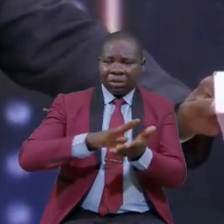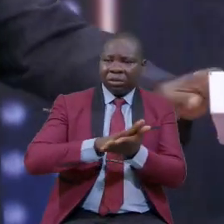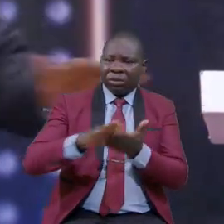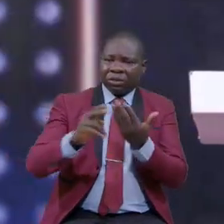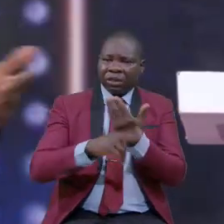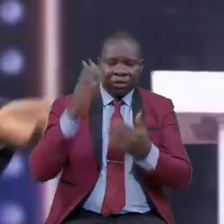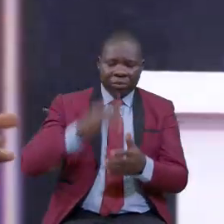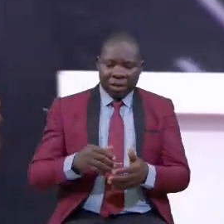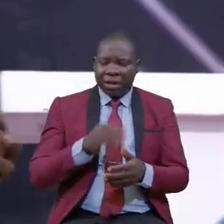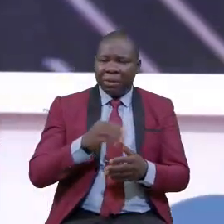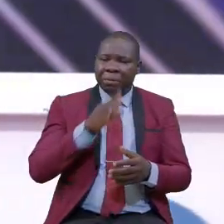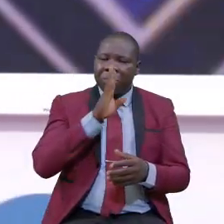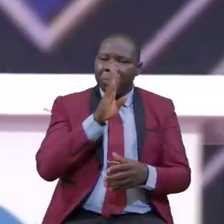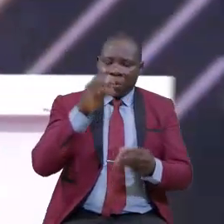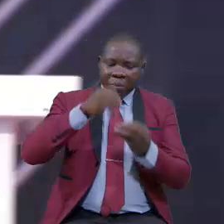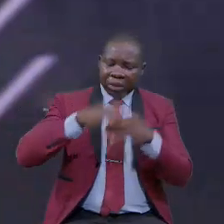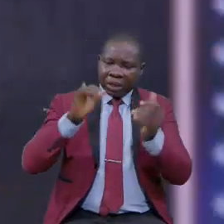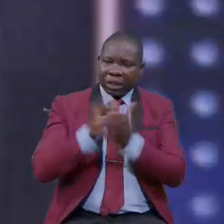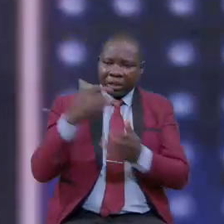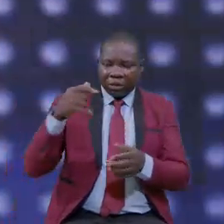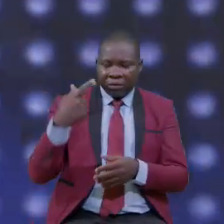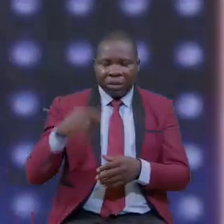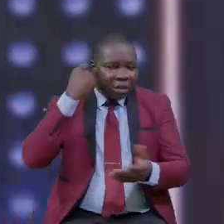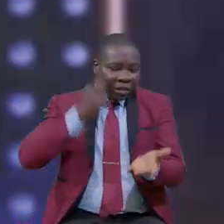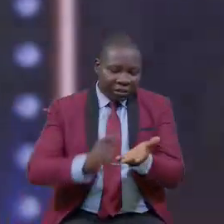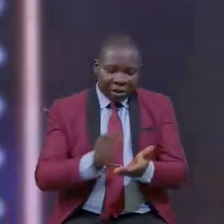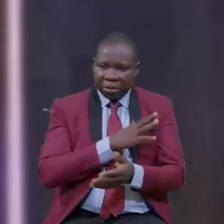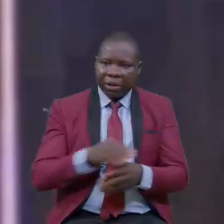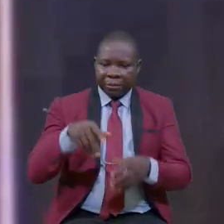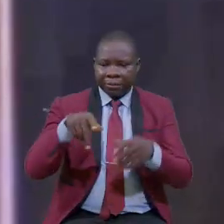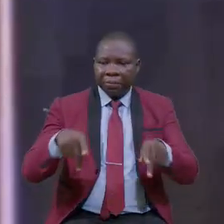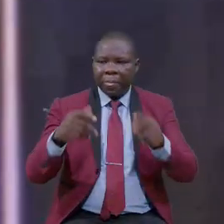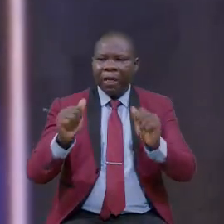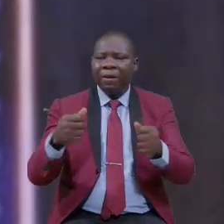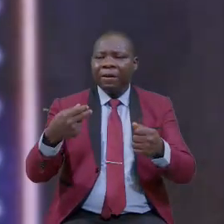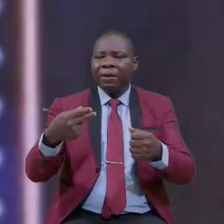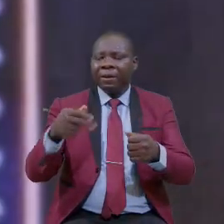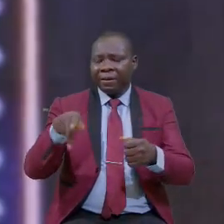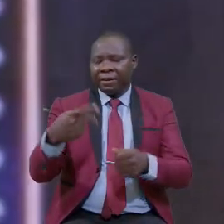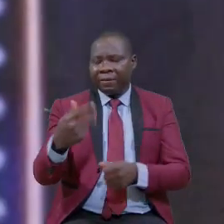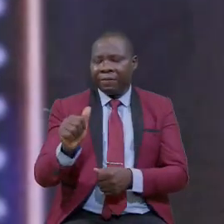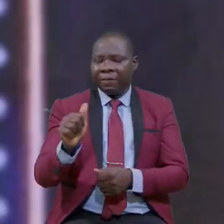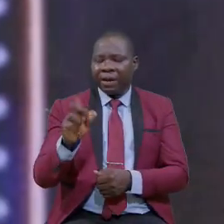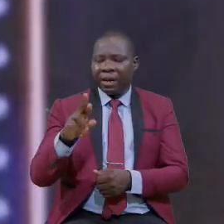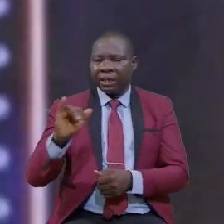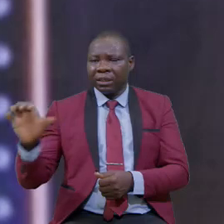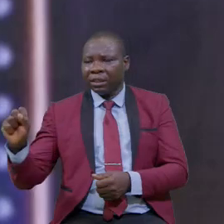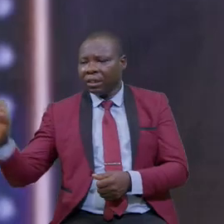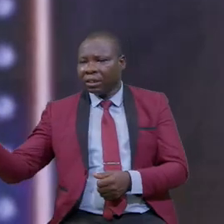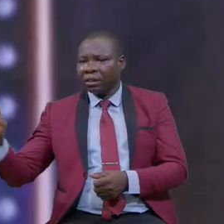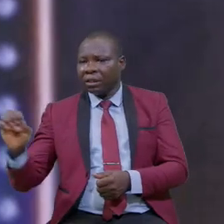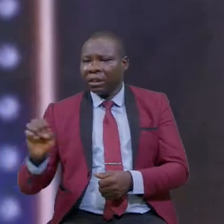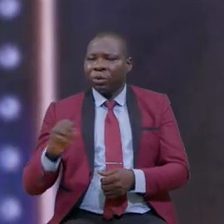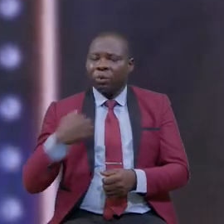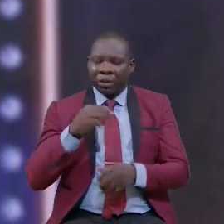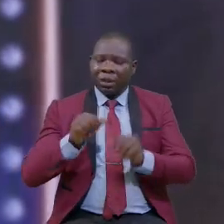kingdom of God where follow that instruction says come come come unto me and I will make you whatever God has